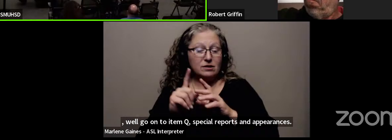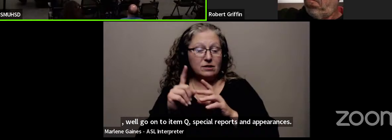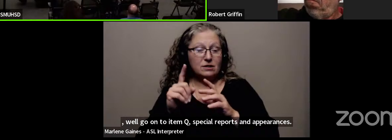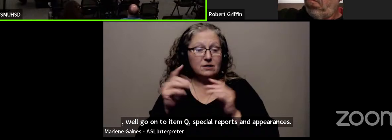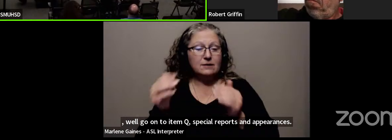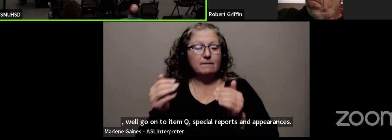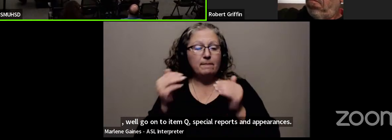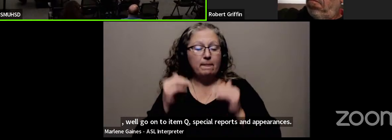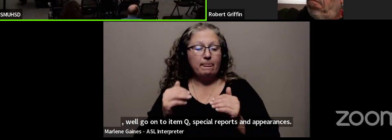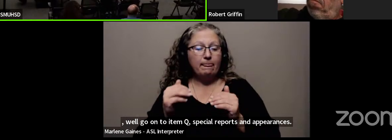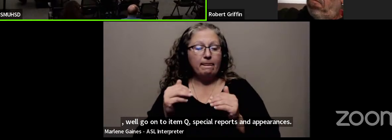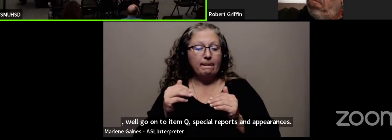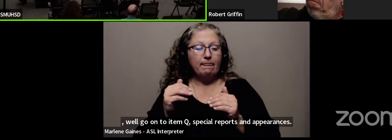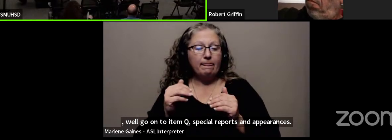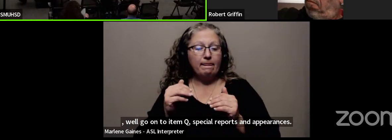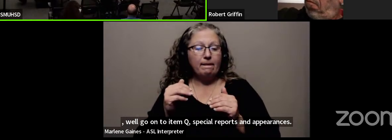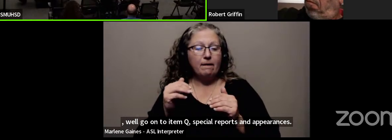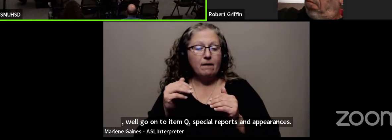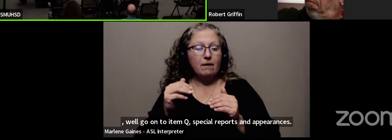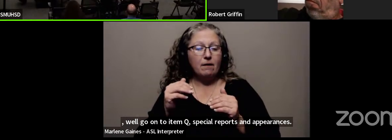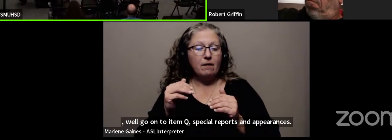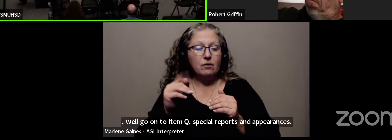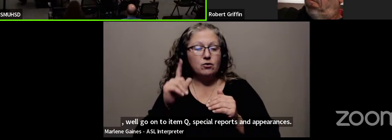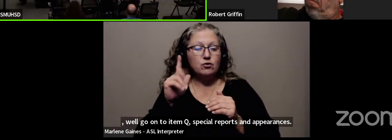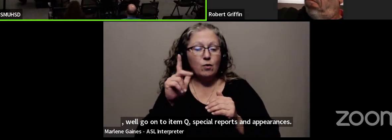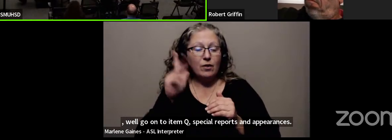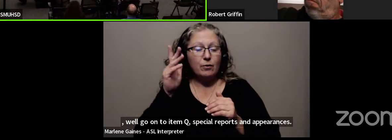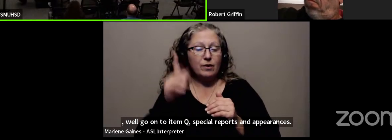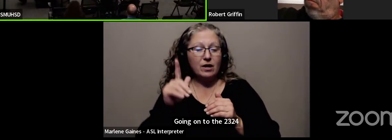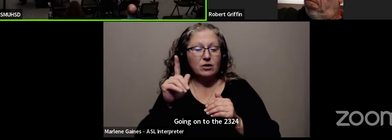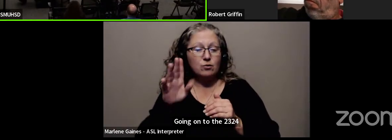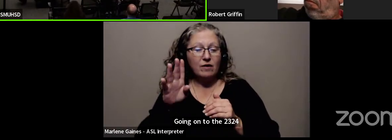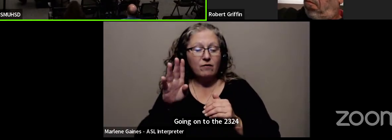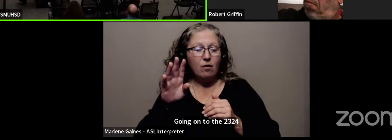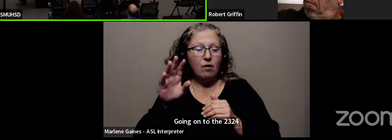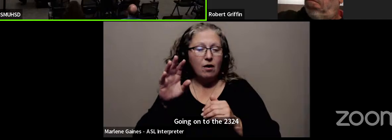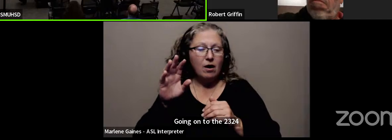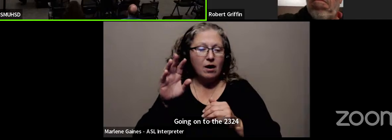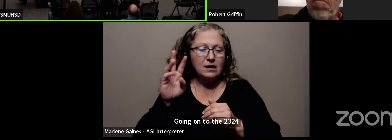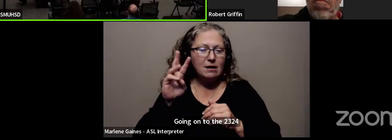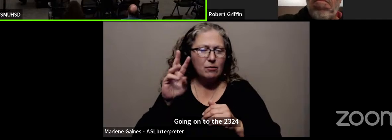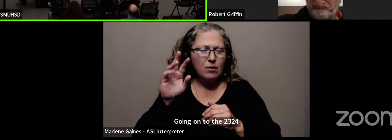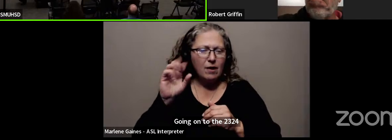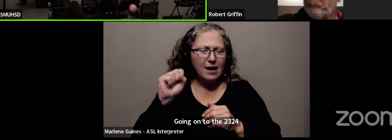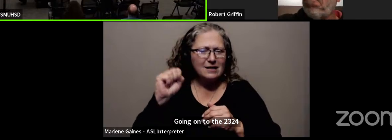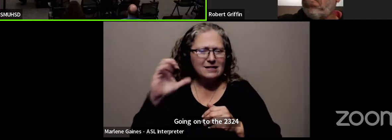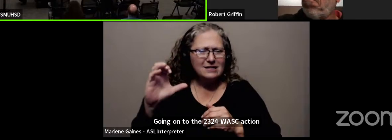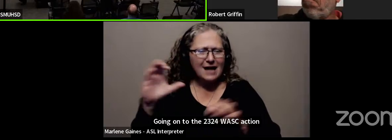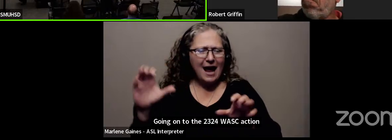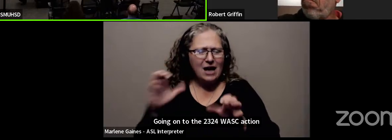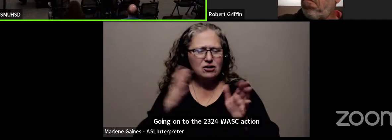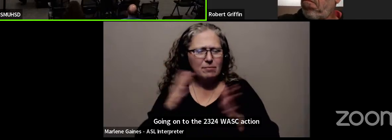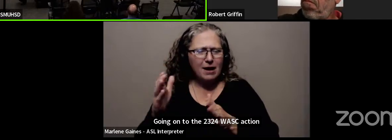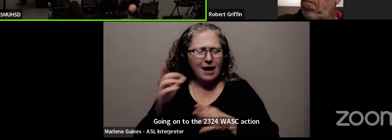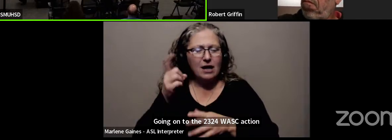to the 23-24 WASC action plans. Dr.